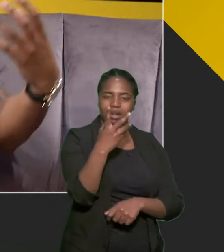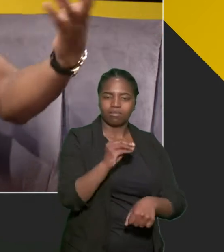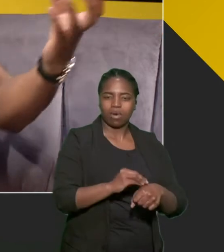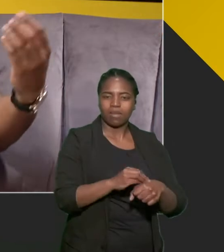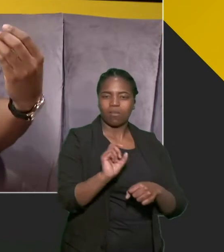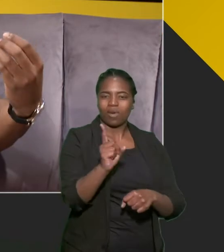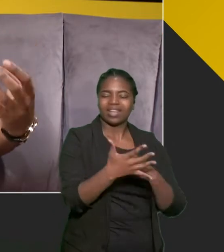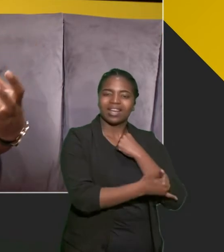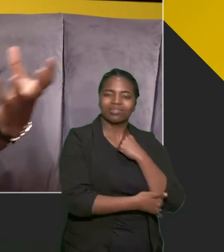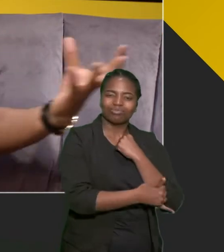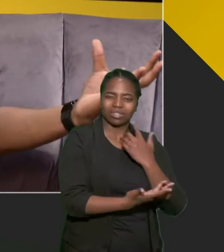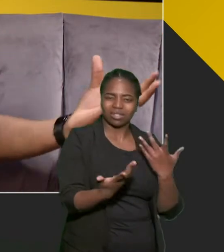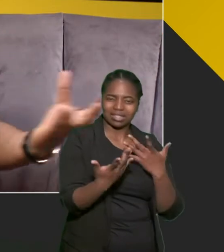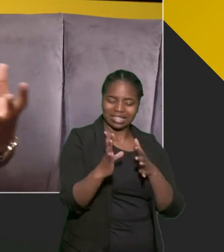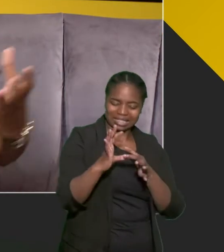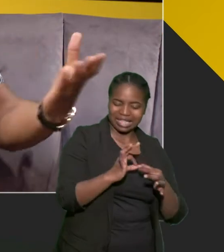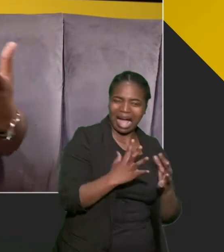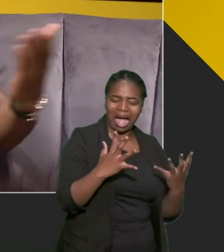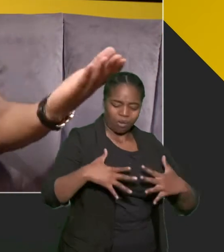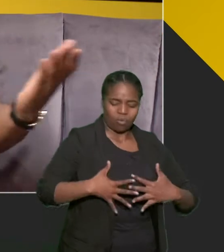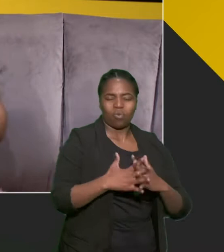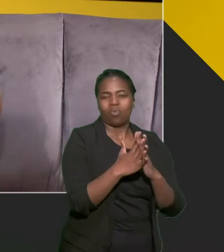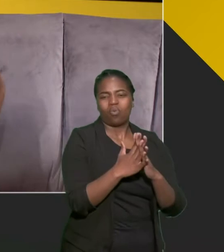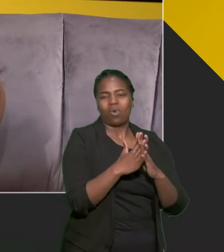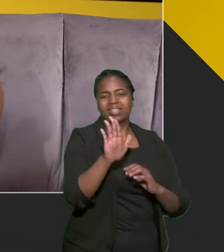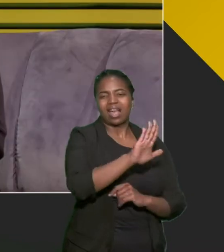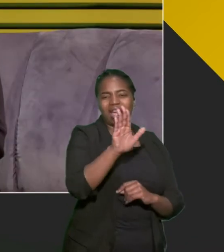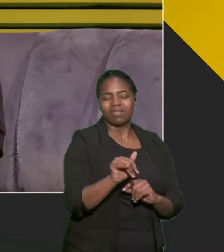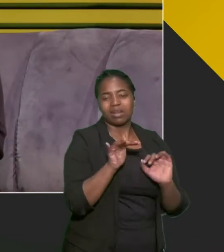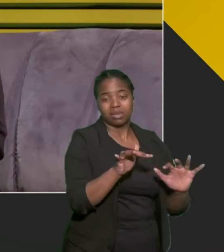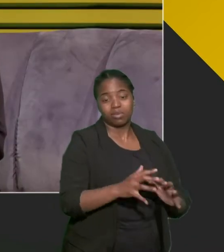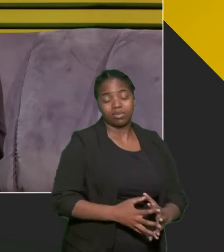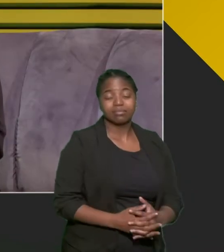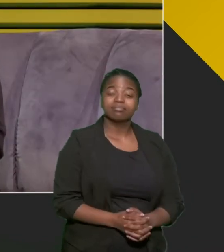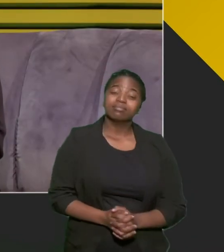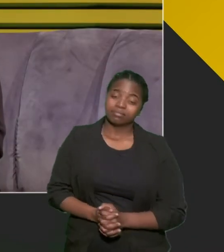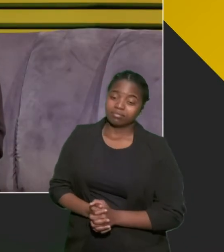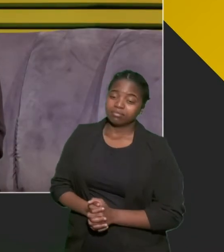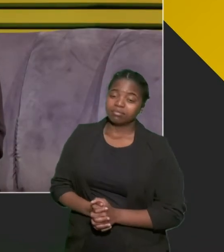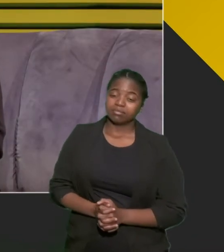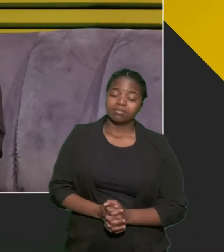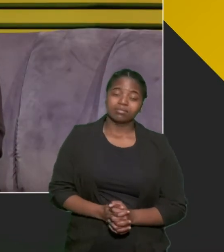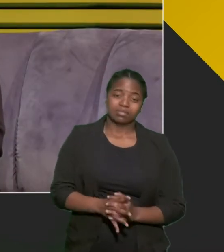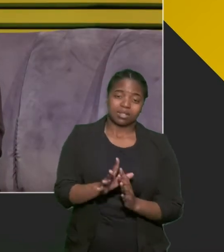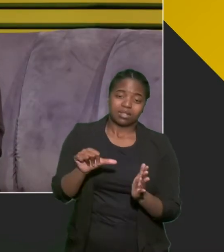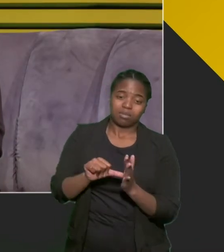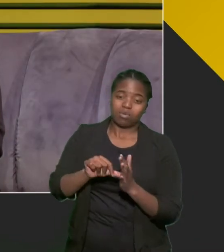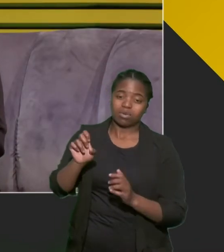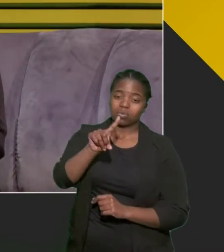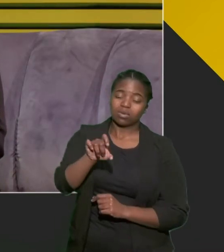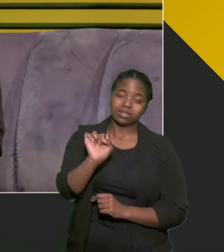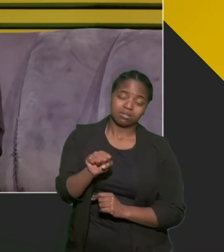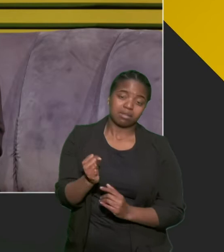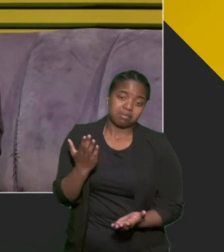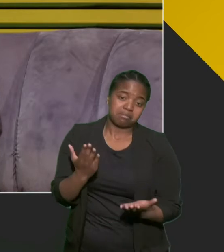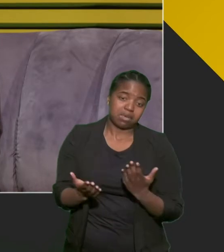to them as their own. And how do we become united if asibonelana? Yeah, I mean, that's actually a very, very important question that you're asking. And